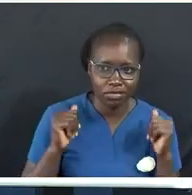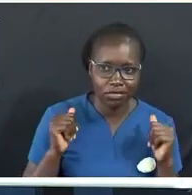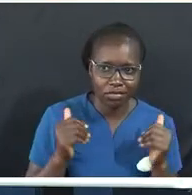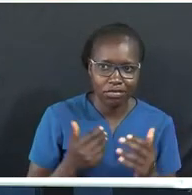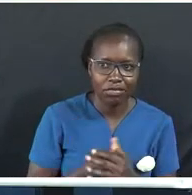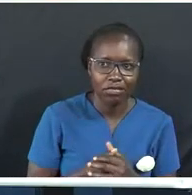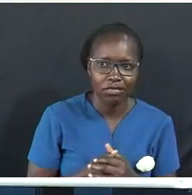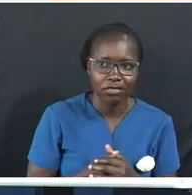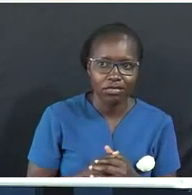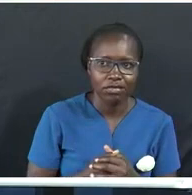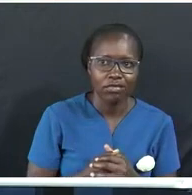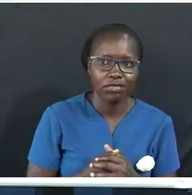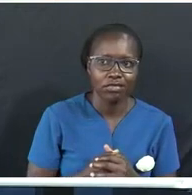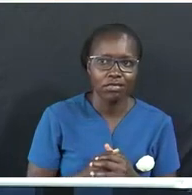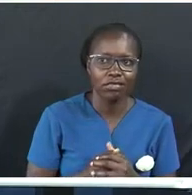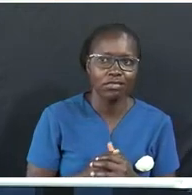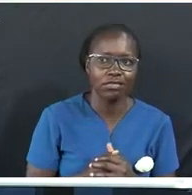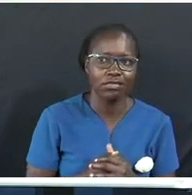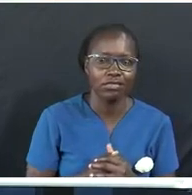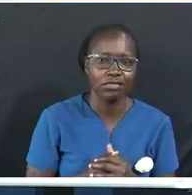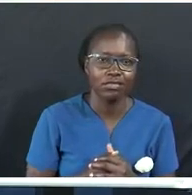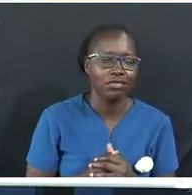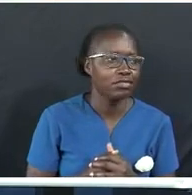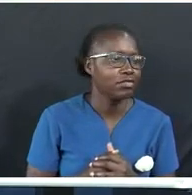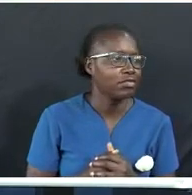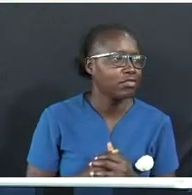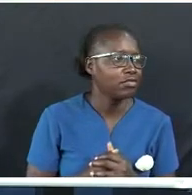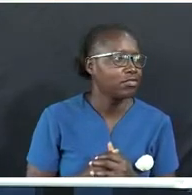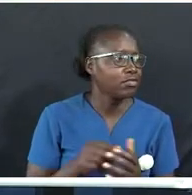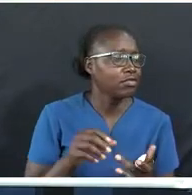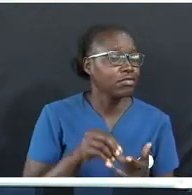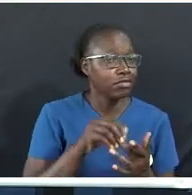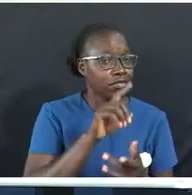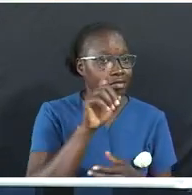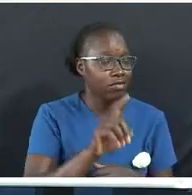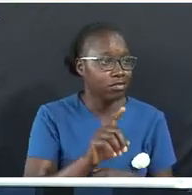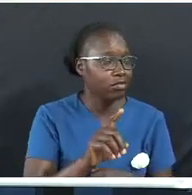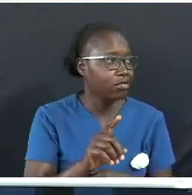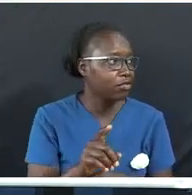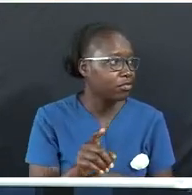happened in some other areas where you come from. Let me ask you this question.